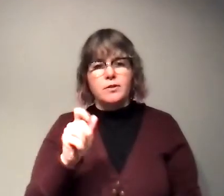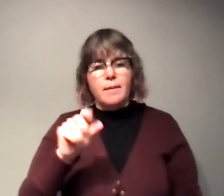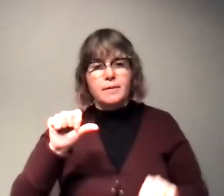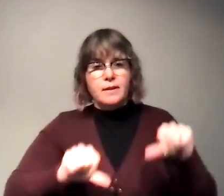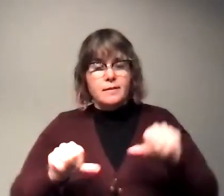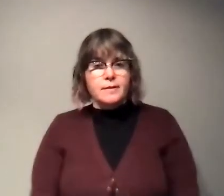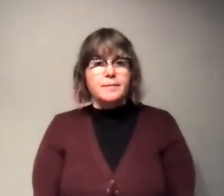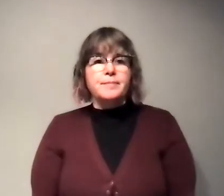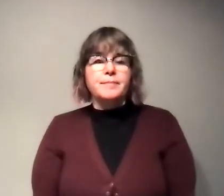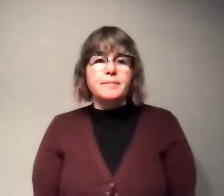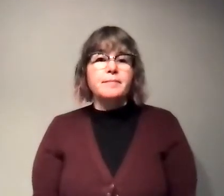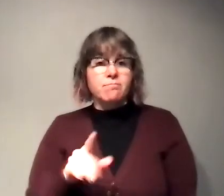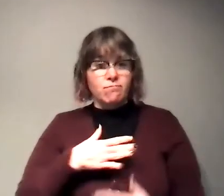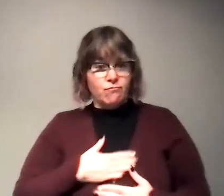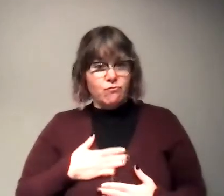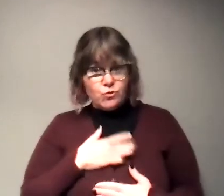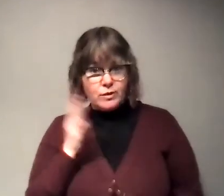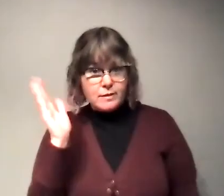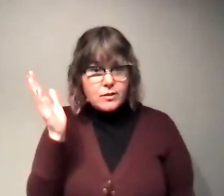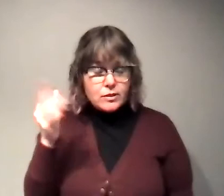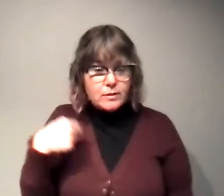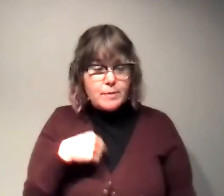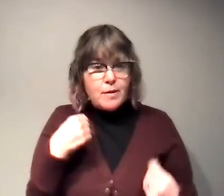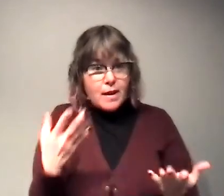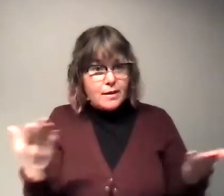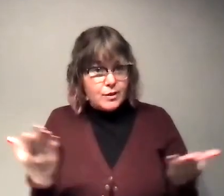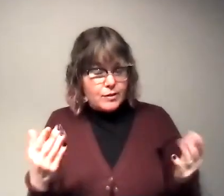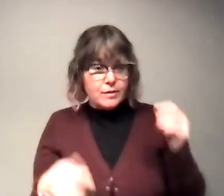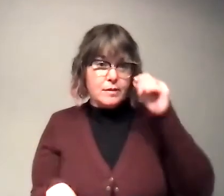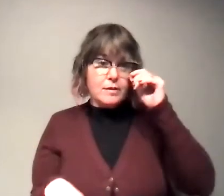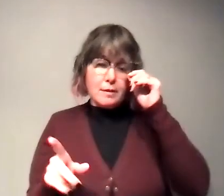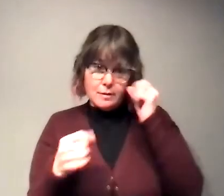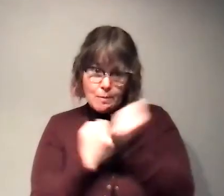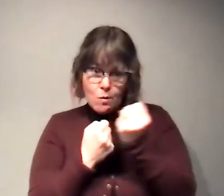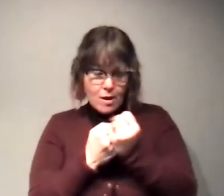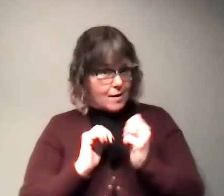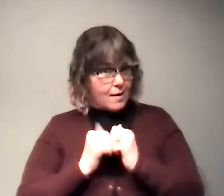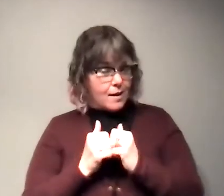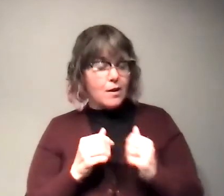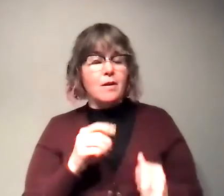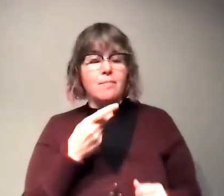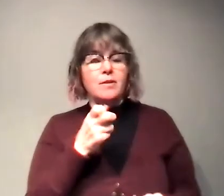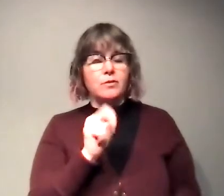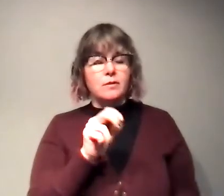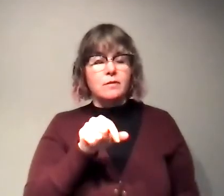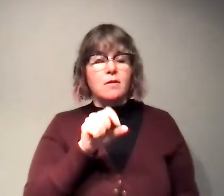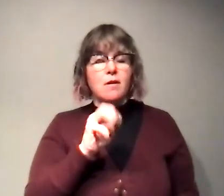youtube.com/SkypeAScientist. And if you enjoy the sessions that we provide here at Skype a Scientist, you can support our program at